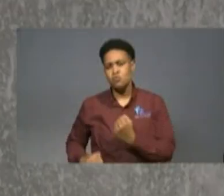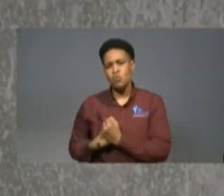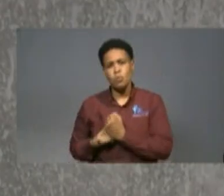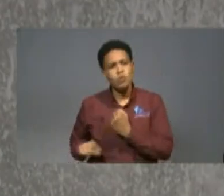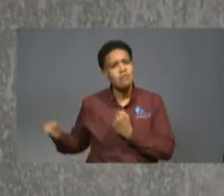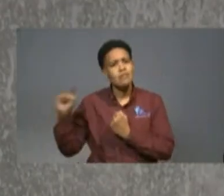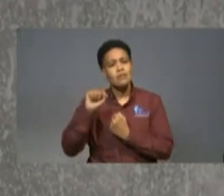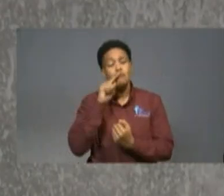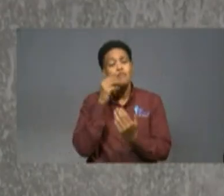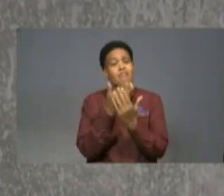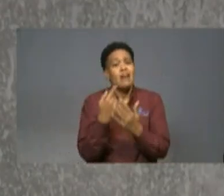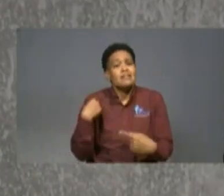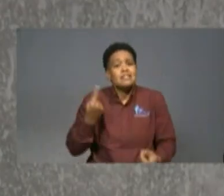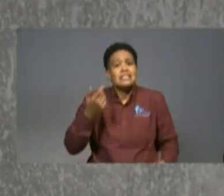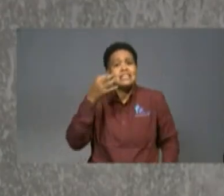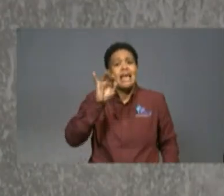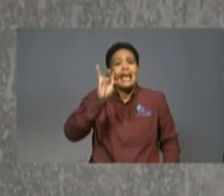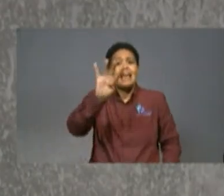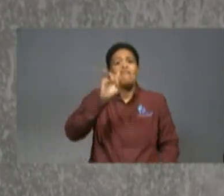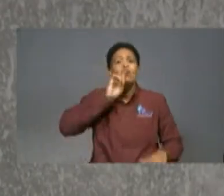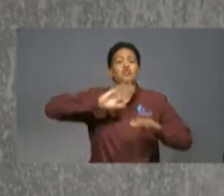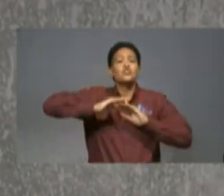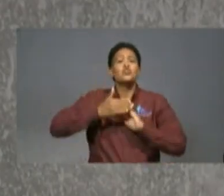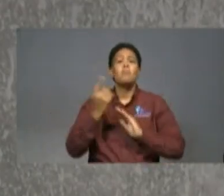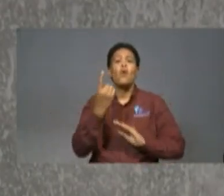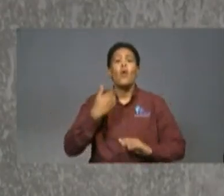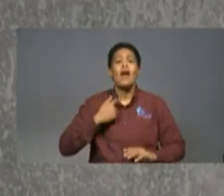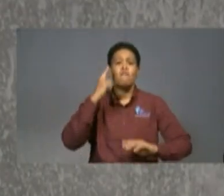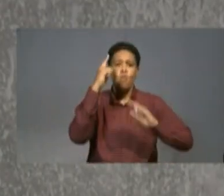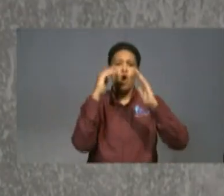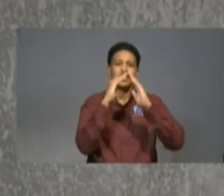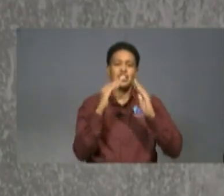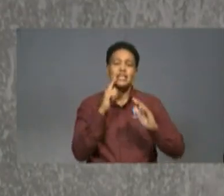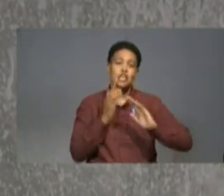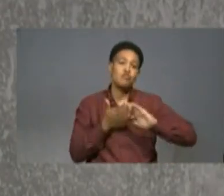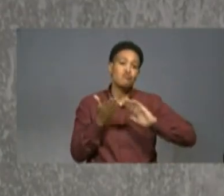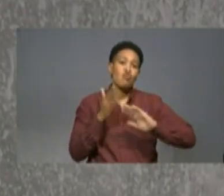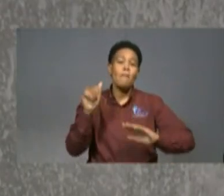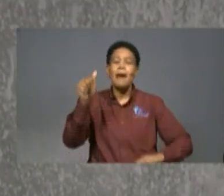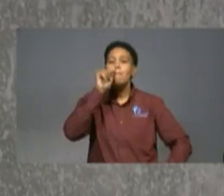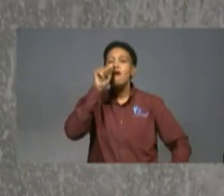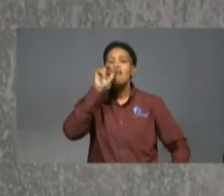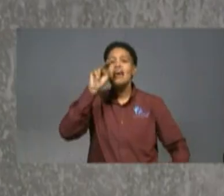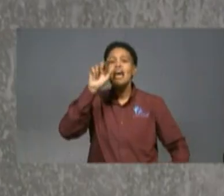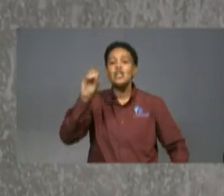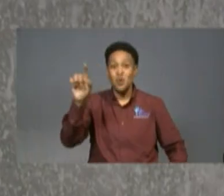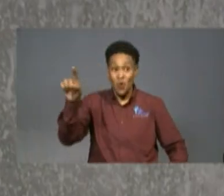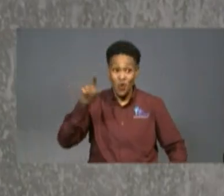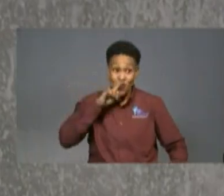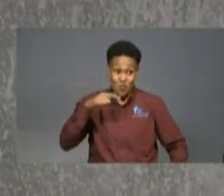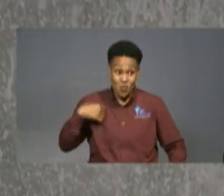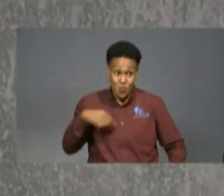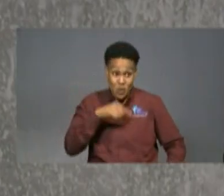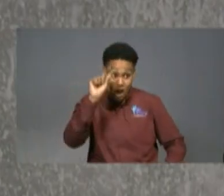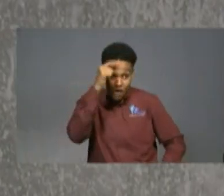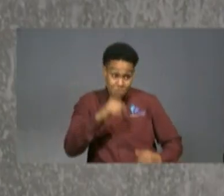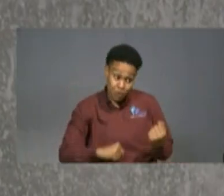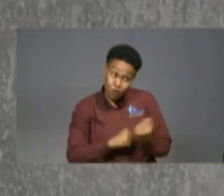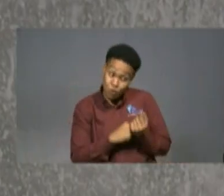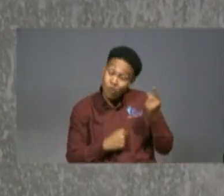since 1984, Jamaica has only had one shelter, and it's been run by a private NGO, even though we as government support